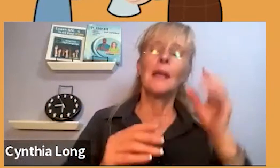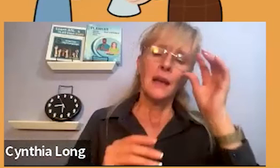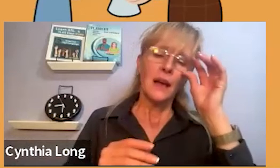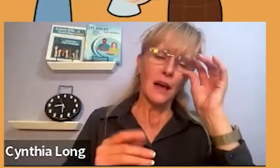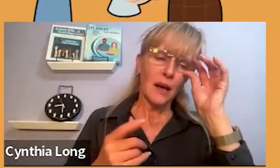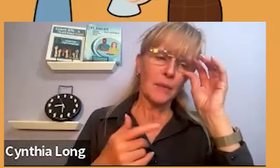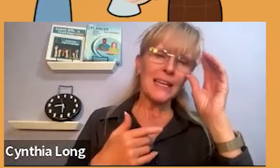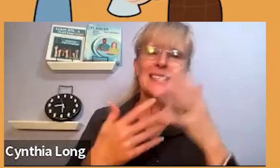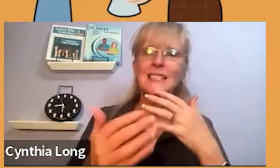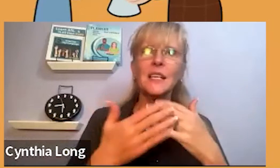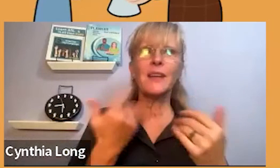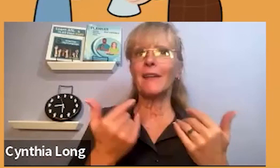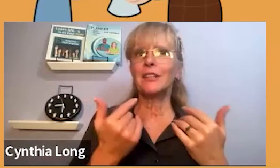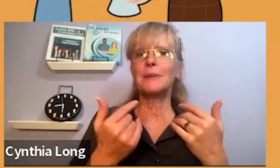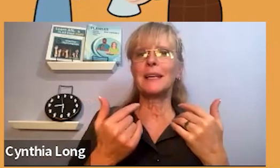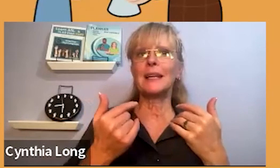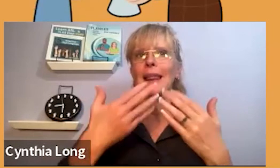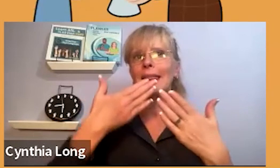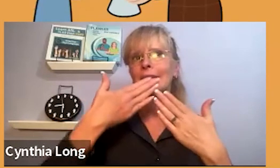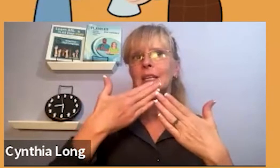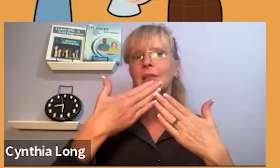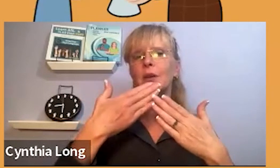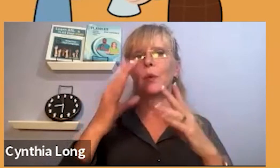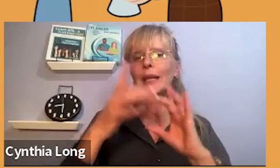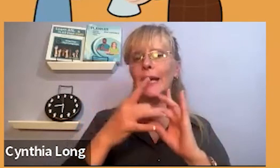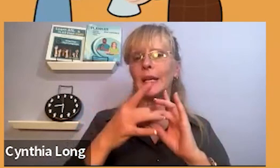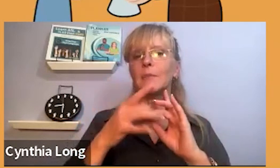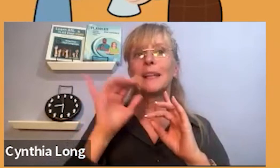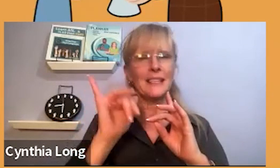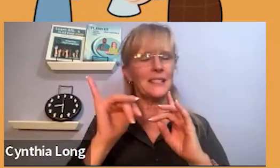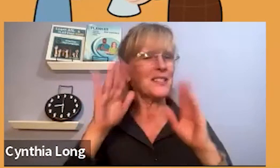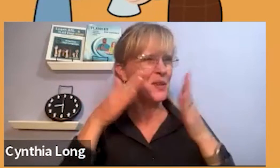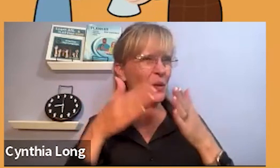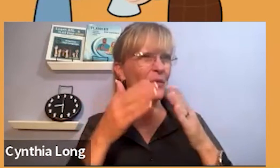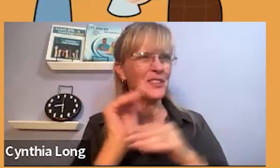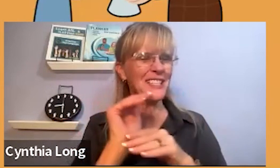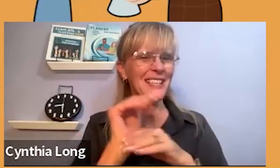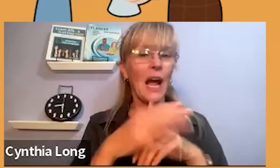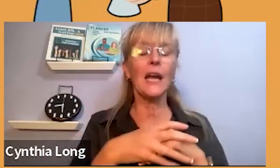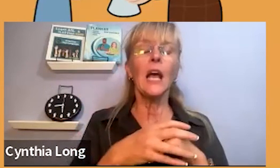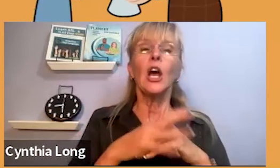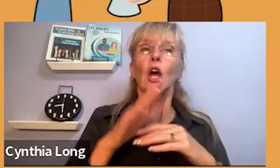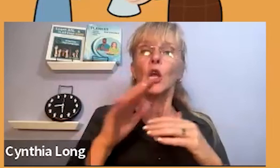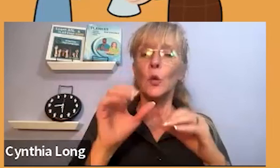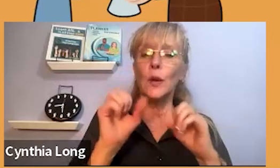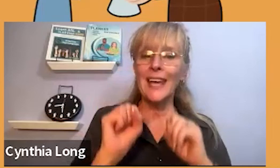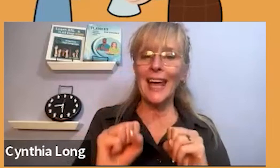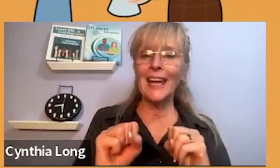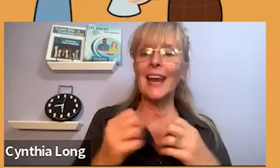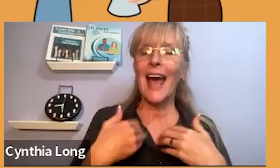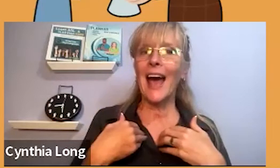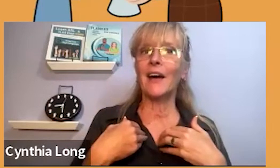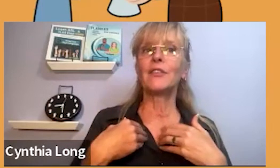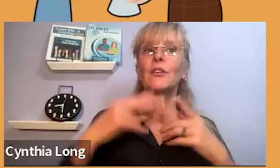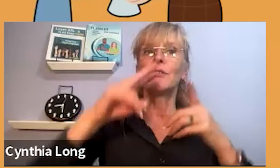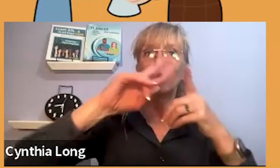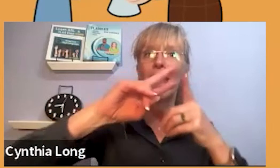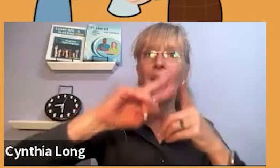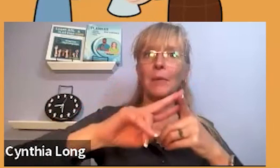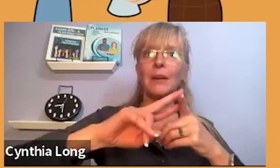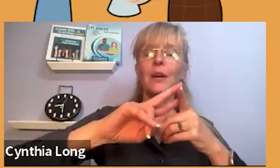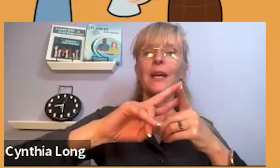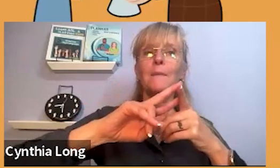vocabulary, it doesn't even have to be Thanksgiving related, but this is the goal for tonight. You can have